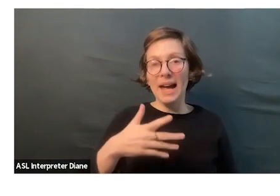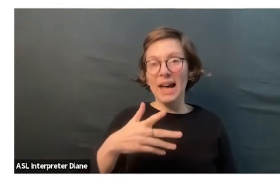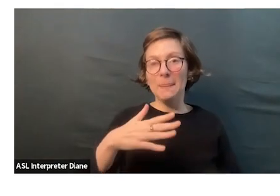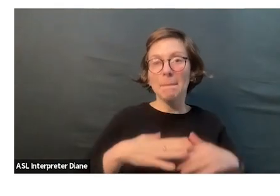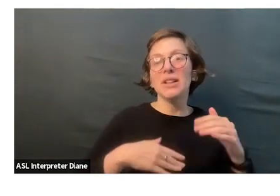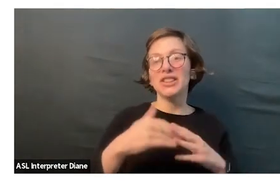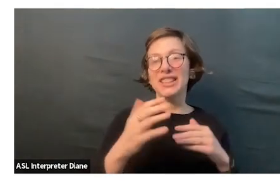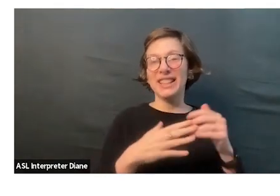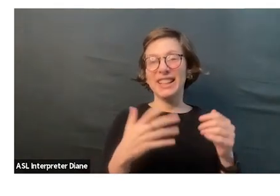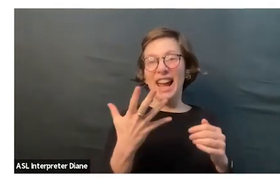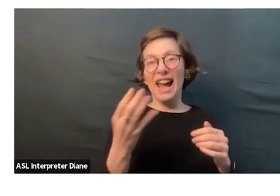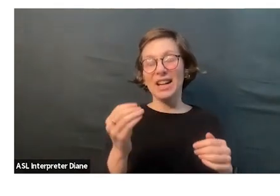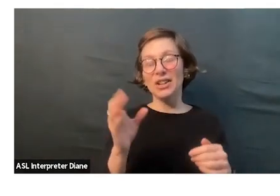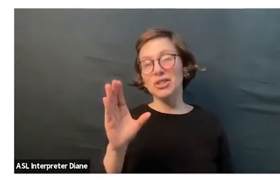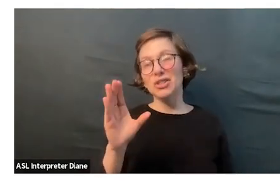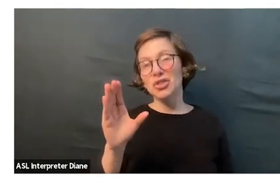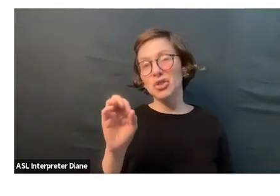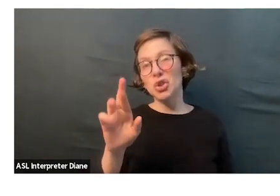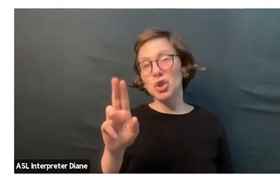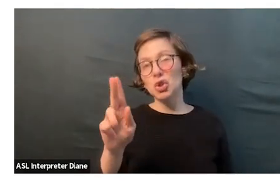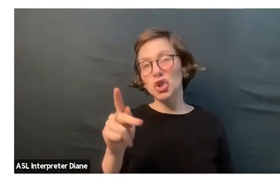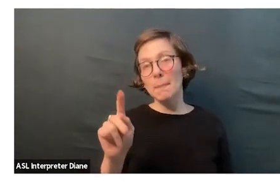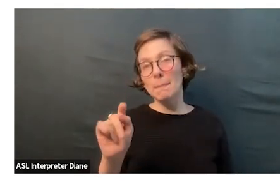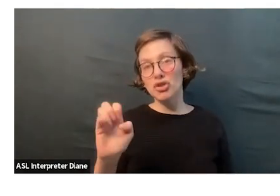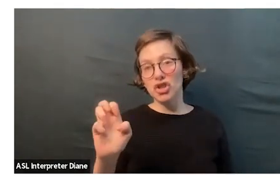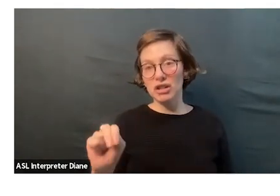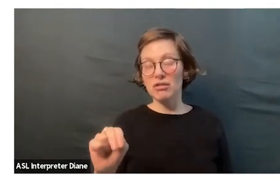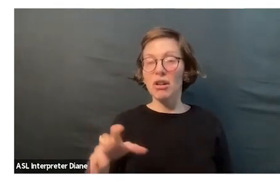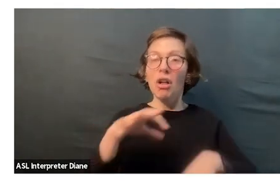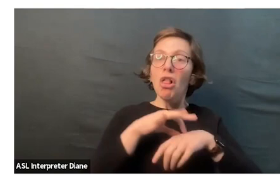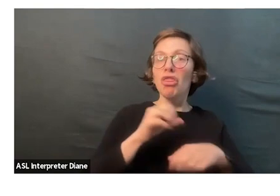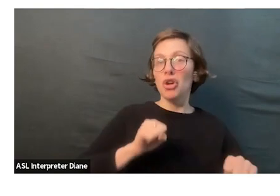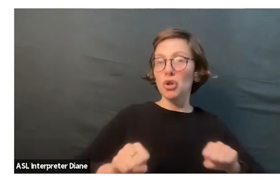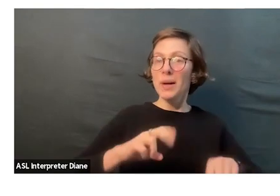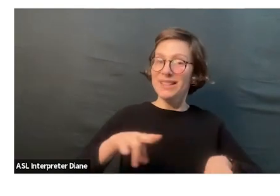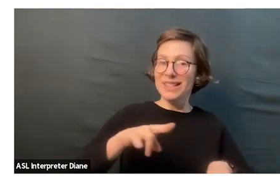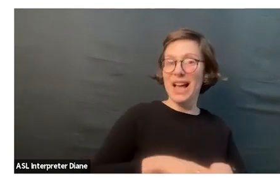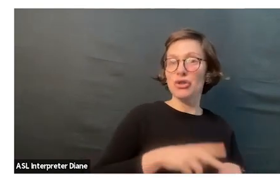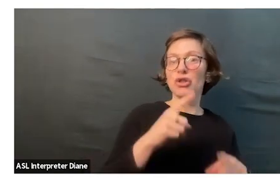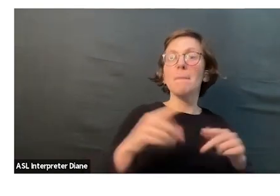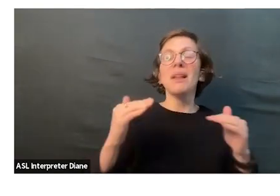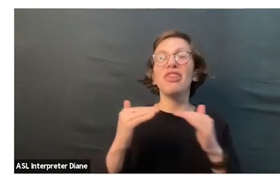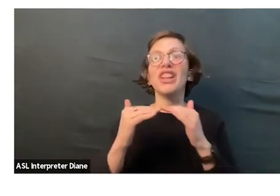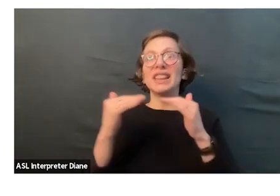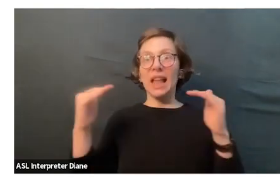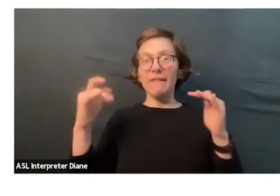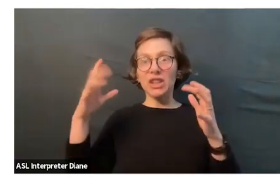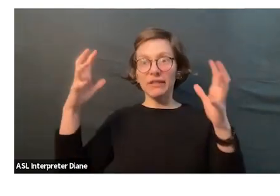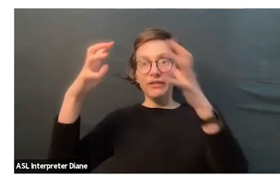de-developed by some of the dynamics we've just discussed. So